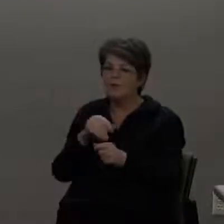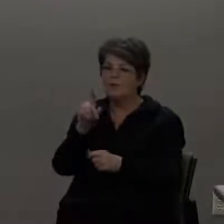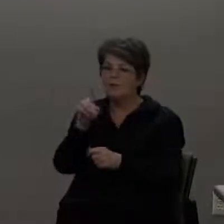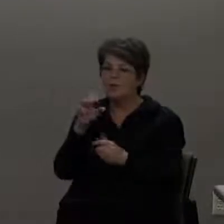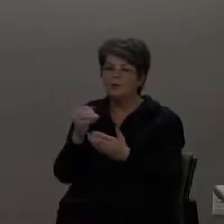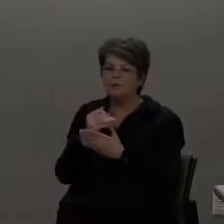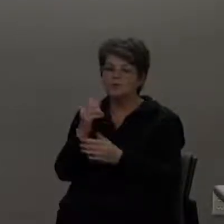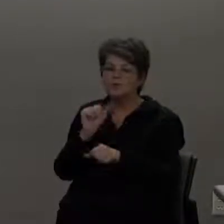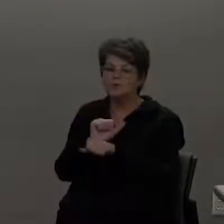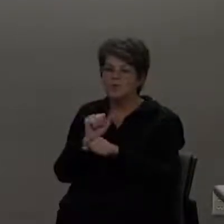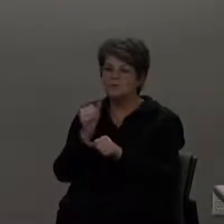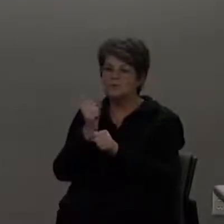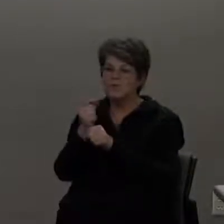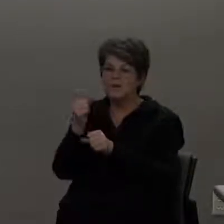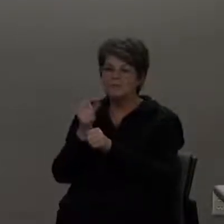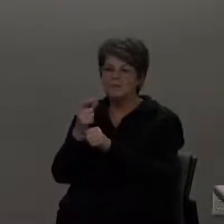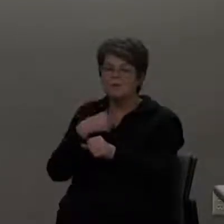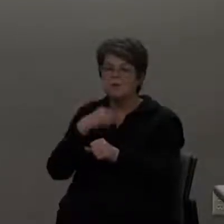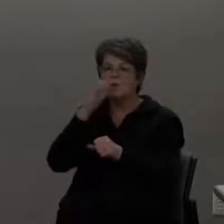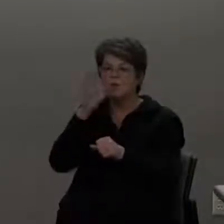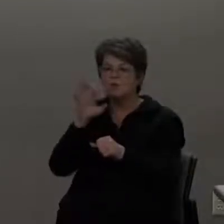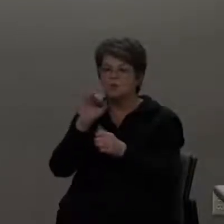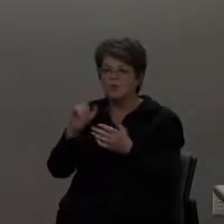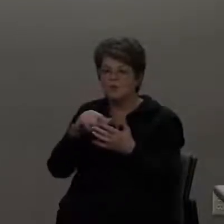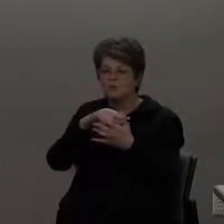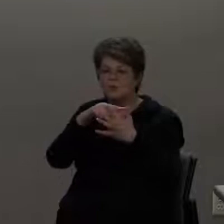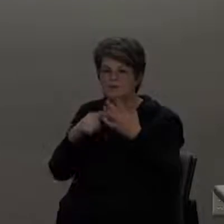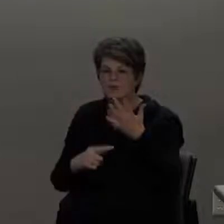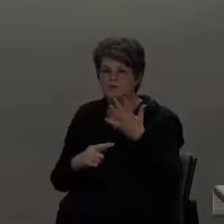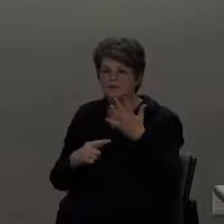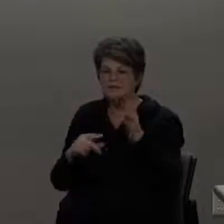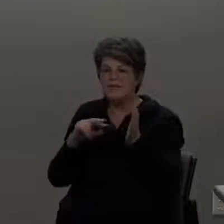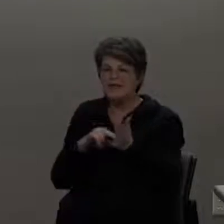year. It's we're going to do these five things